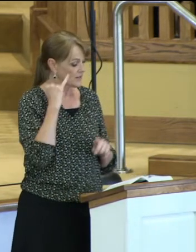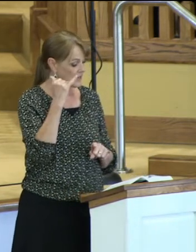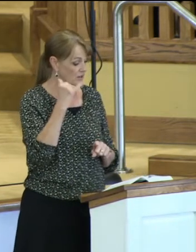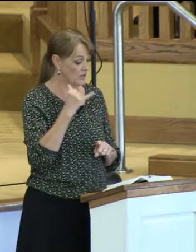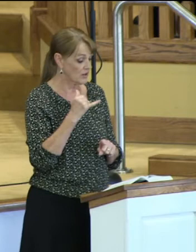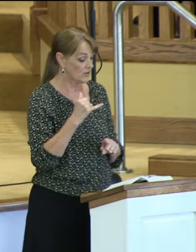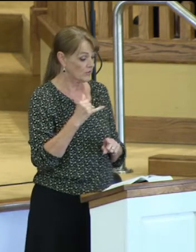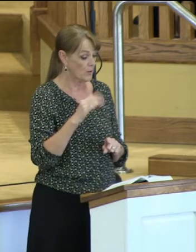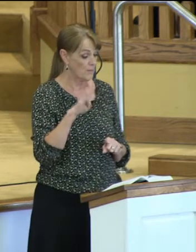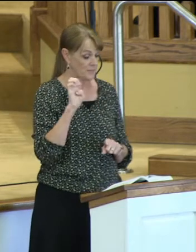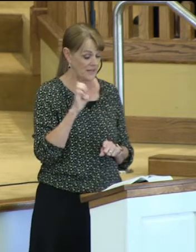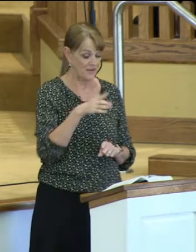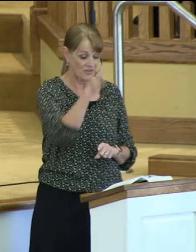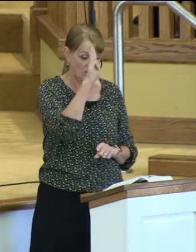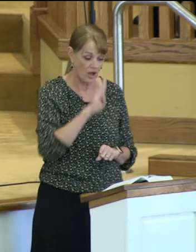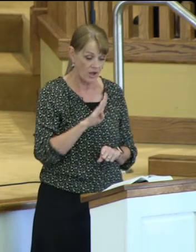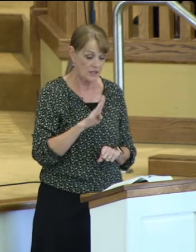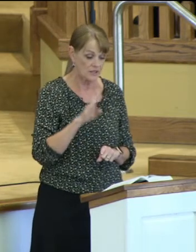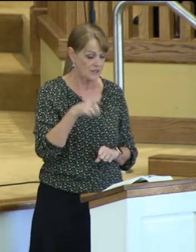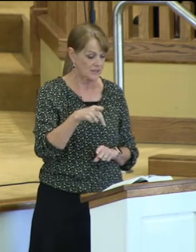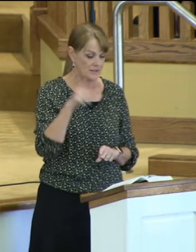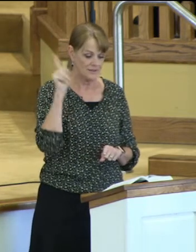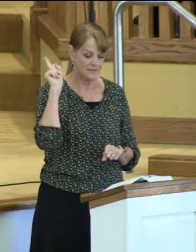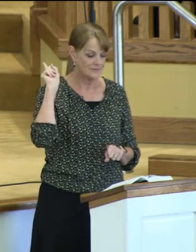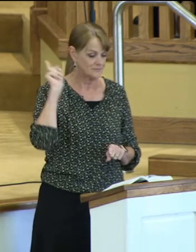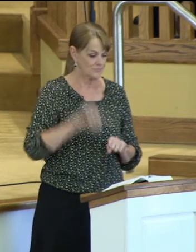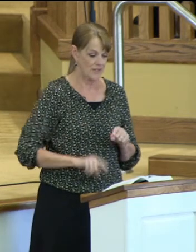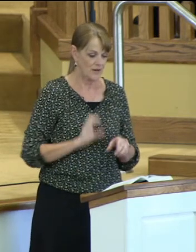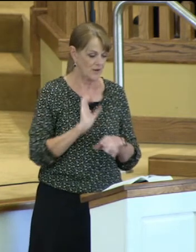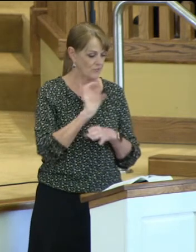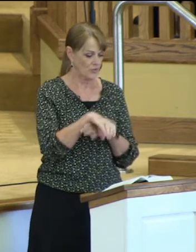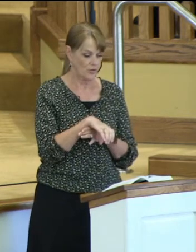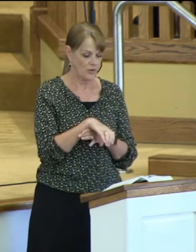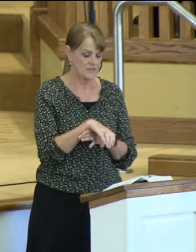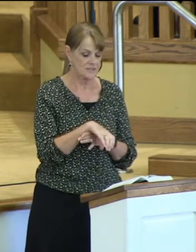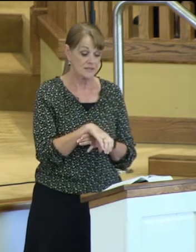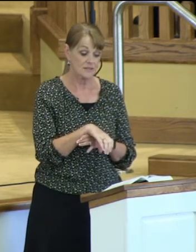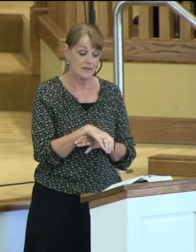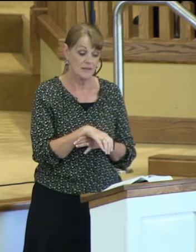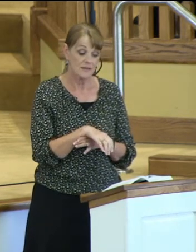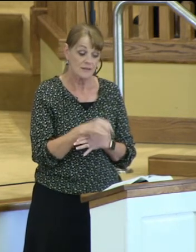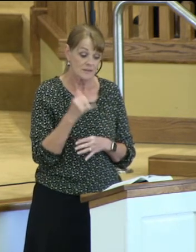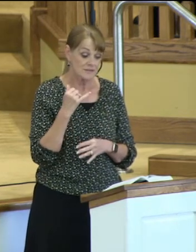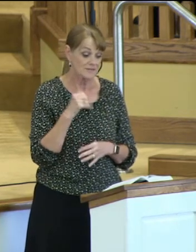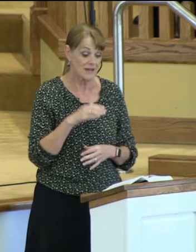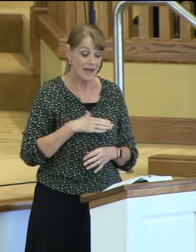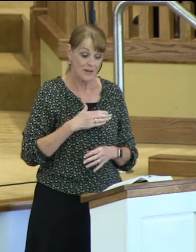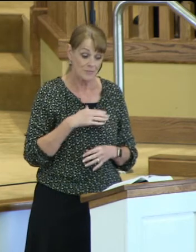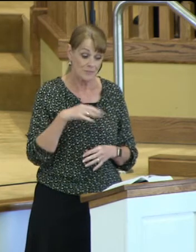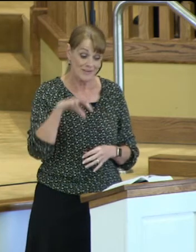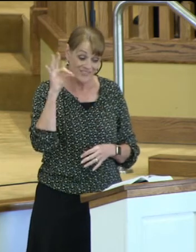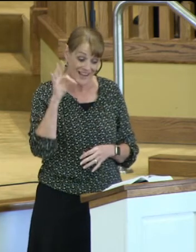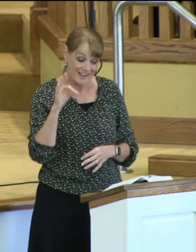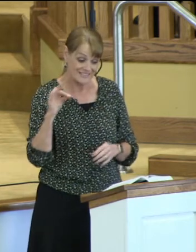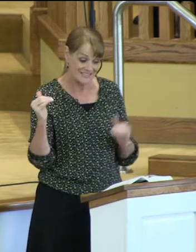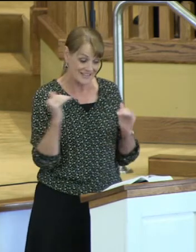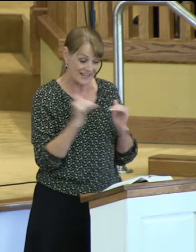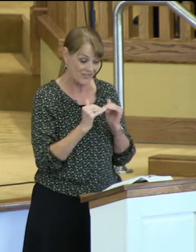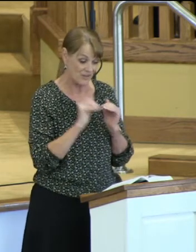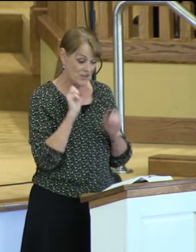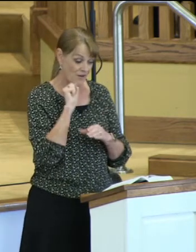"But if it be of God, ye cannot overthrow it, lest haply ye be found even to